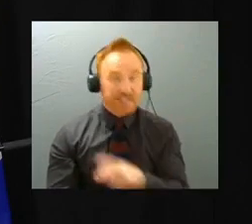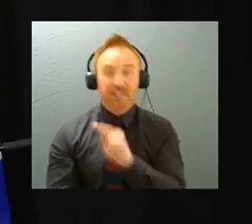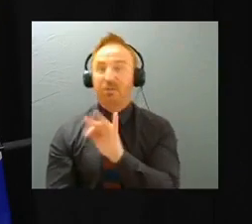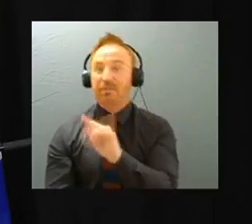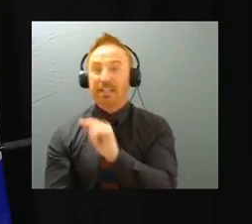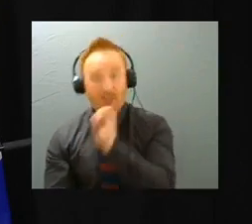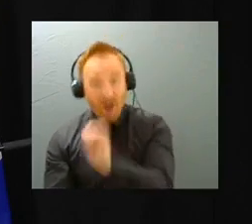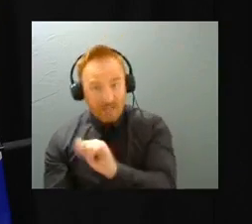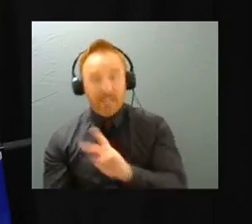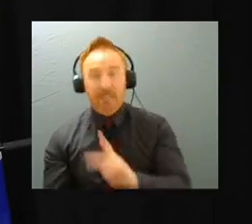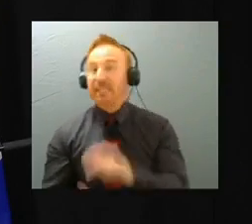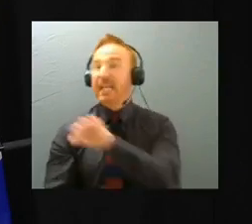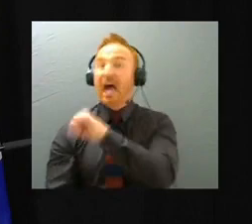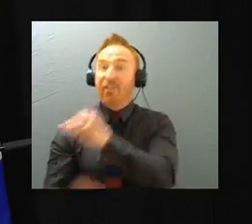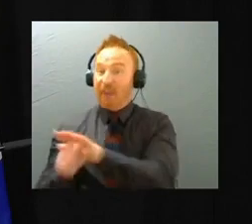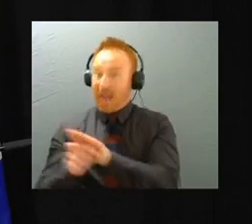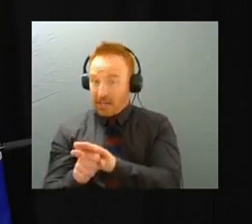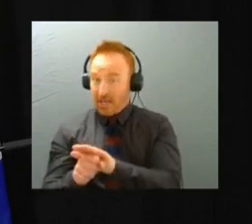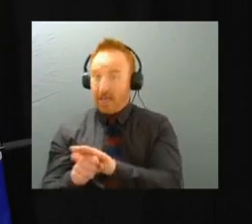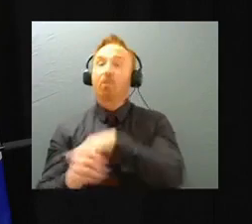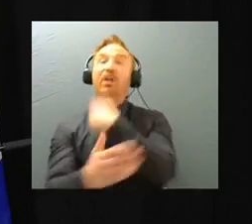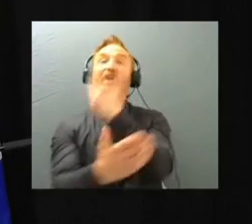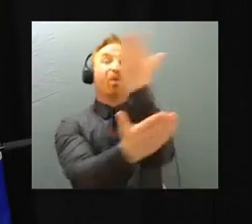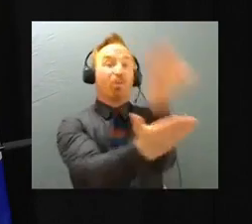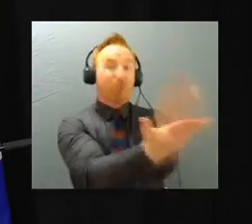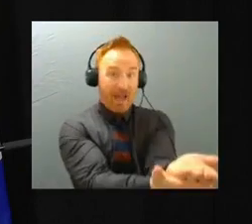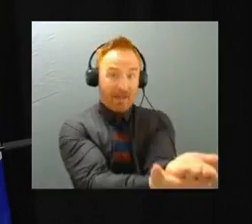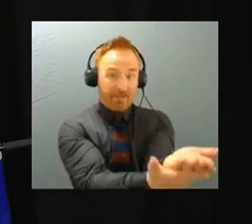self-isolate for 14 days upon arriving in the Yukon.